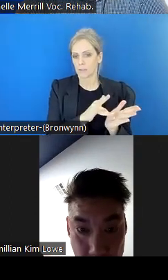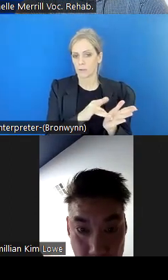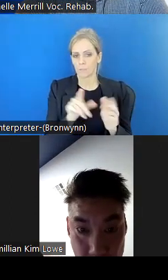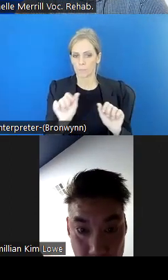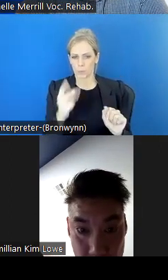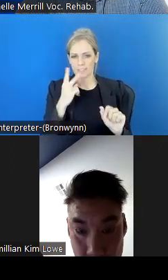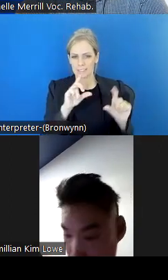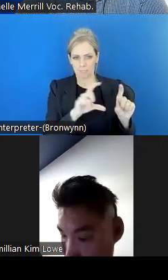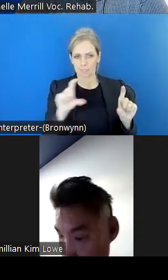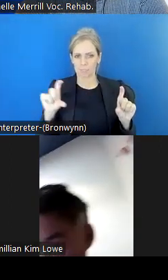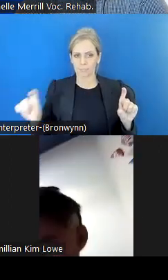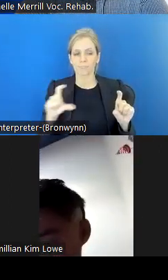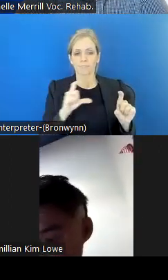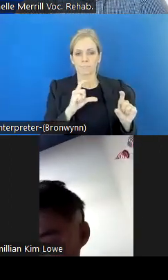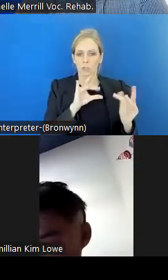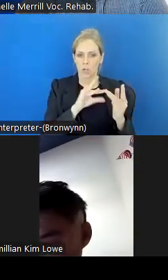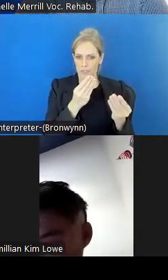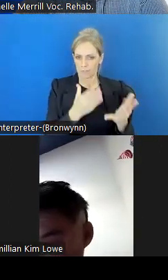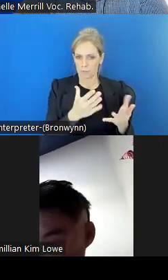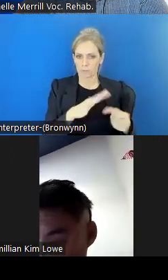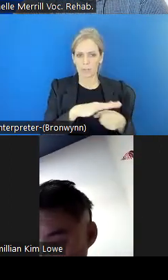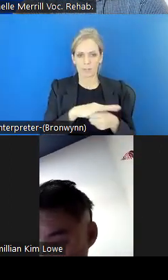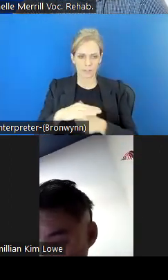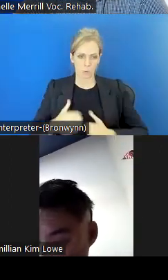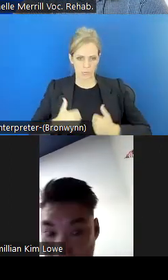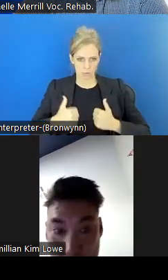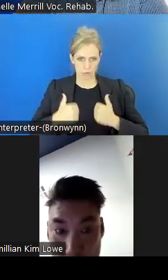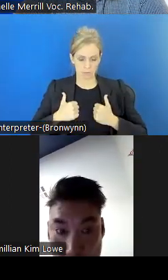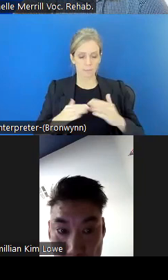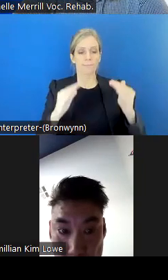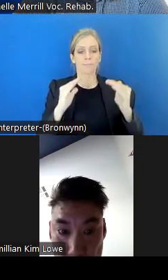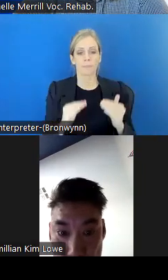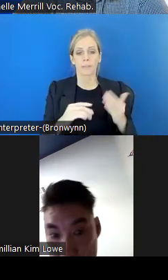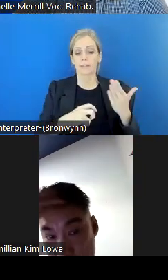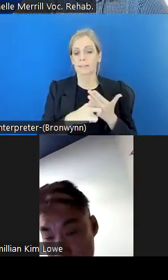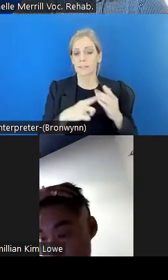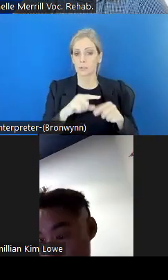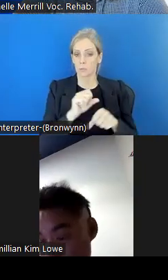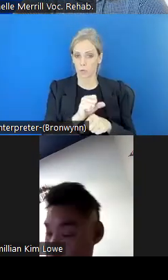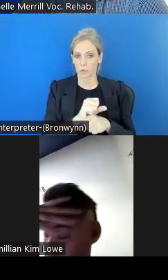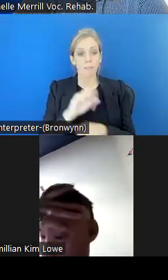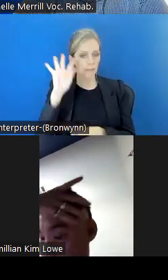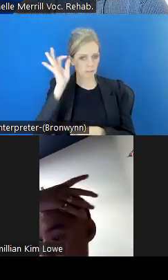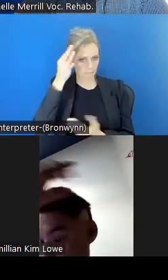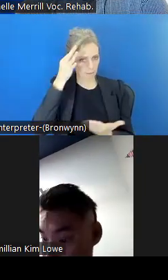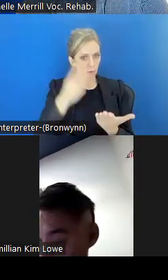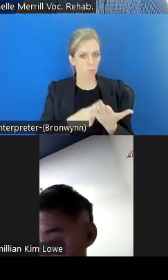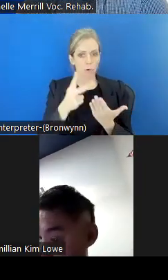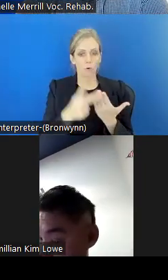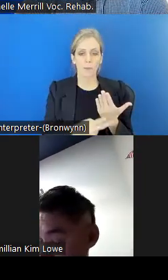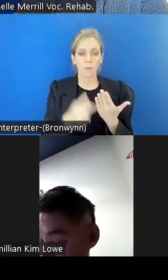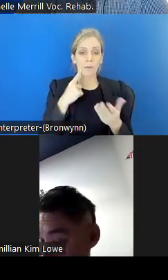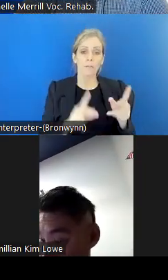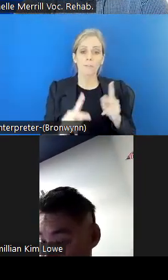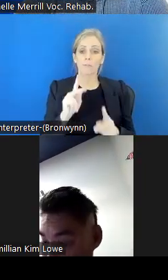locations. We also work with the Federal Ticket to Work program, which serves people on Social Security insurance or Social